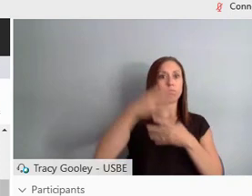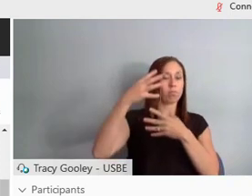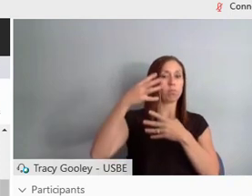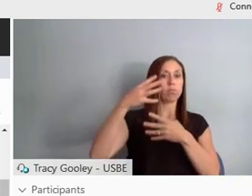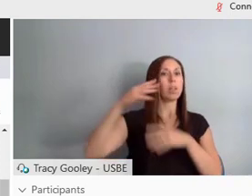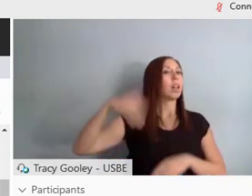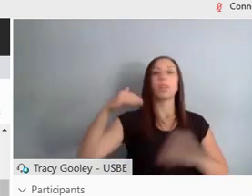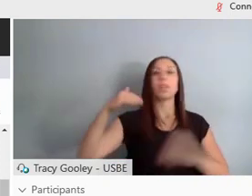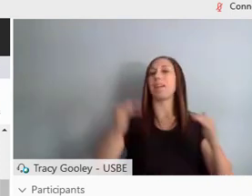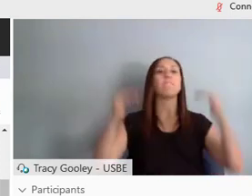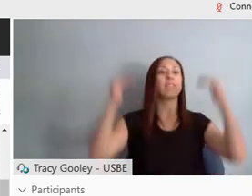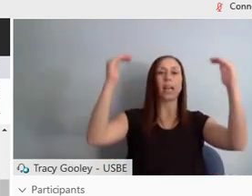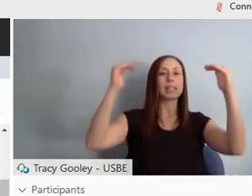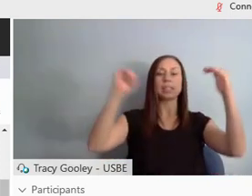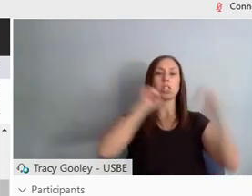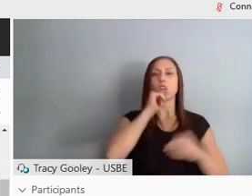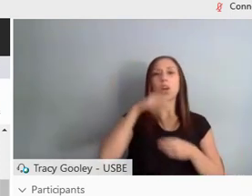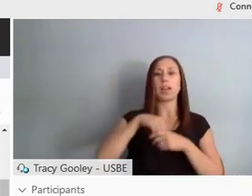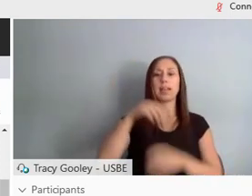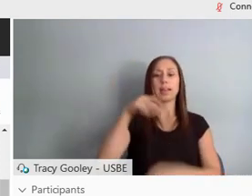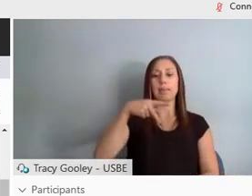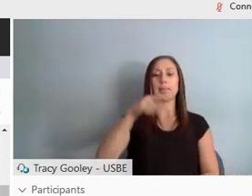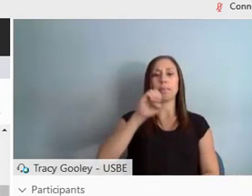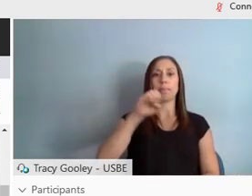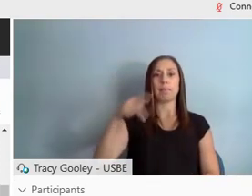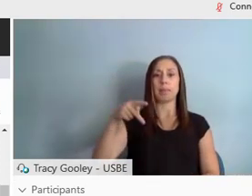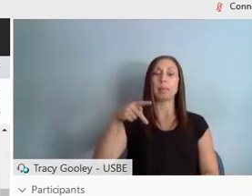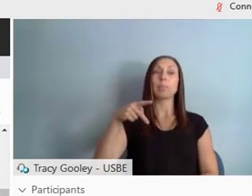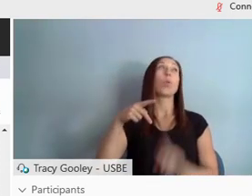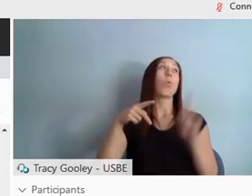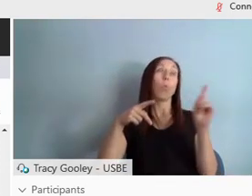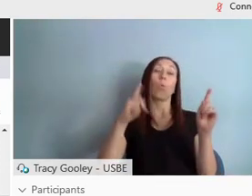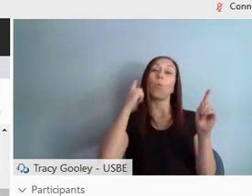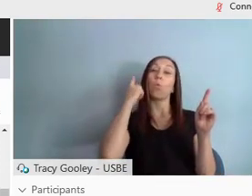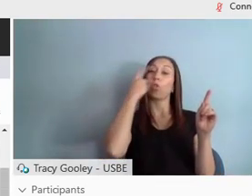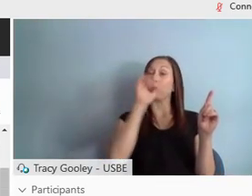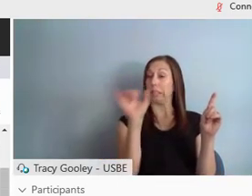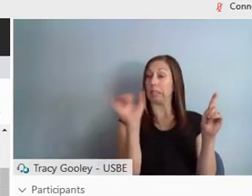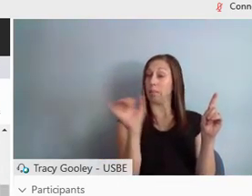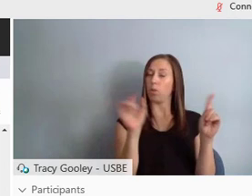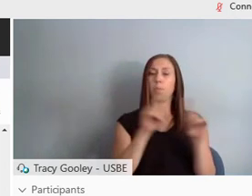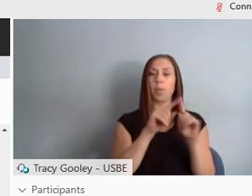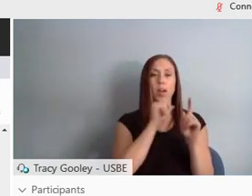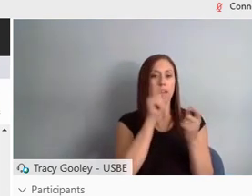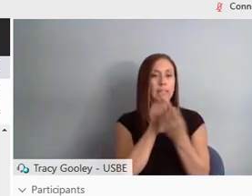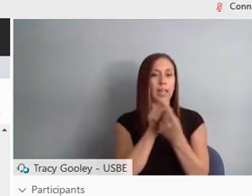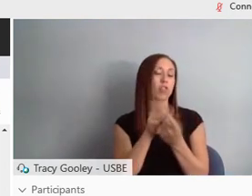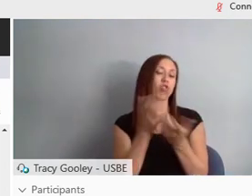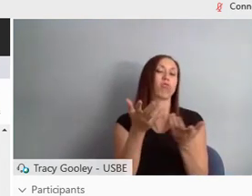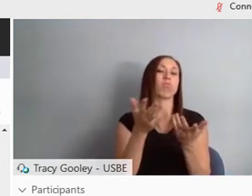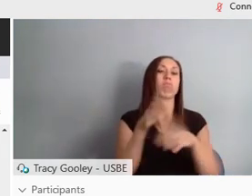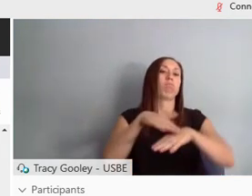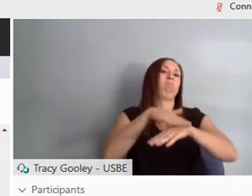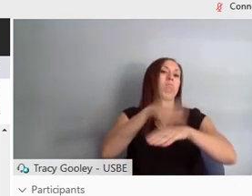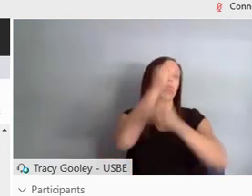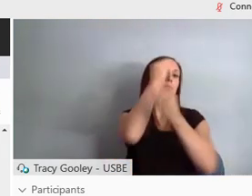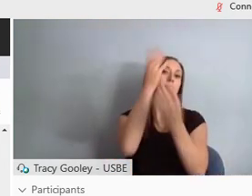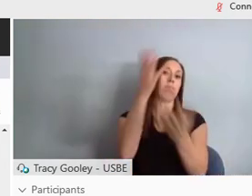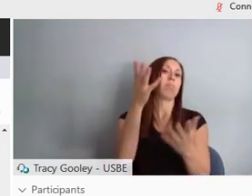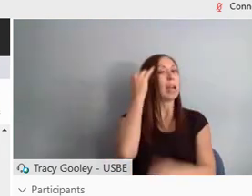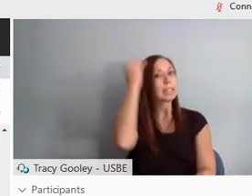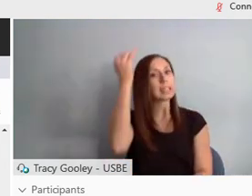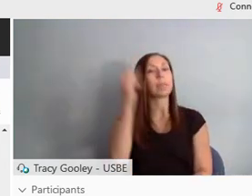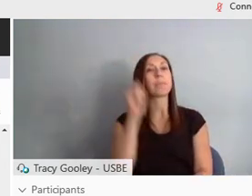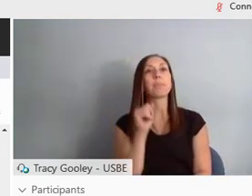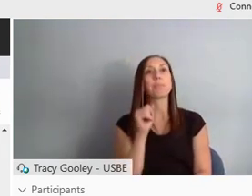We don't have advanced in PEEP. So it'll look kind of similar to that, but not exactly. But it gives you an idea of what comes through. And then